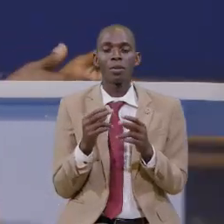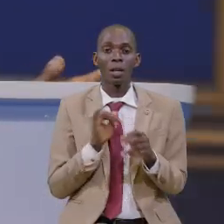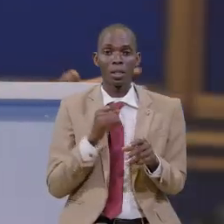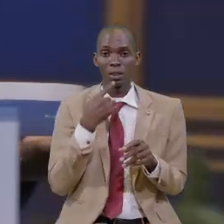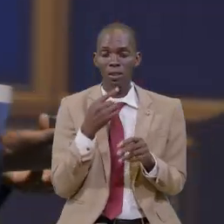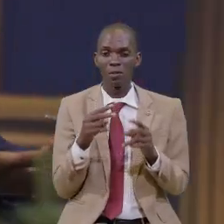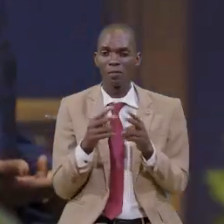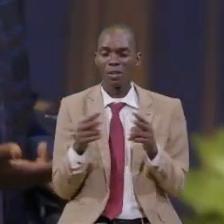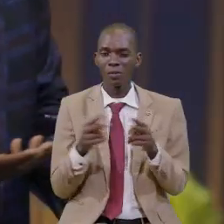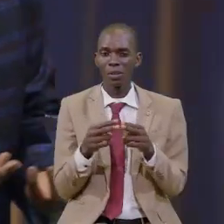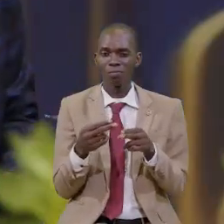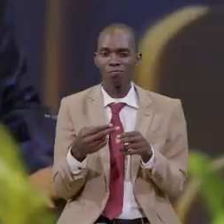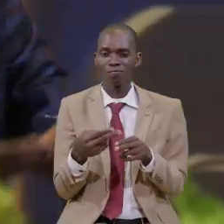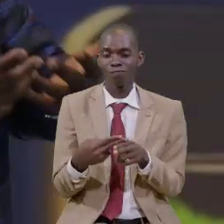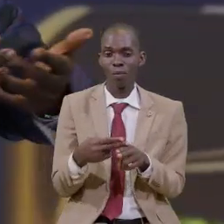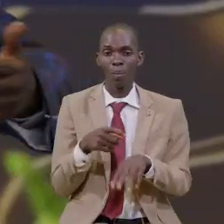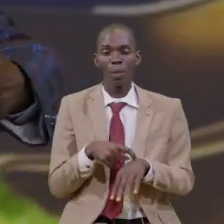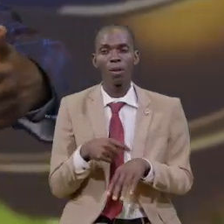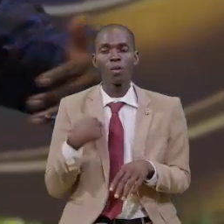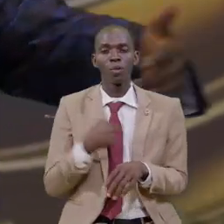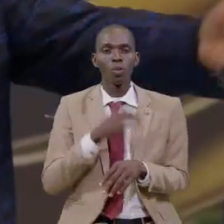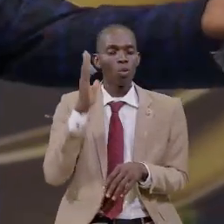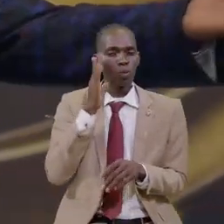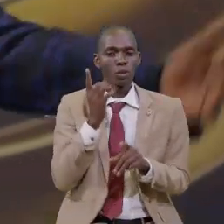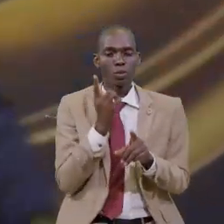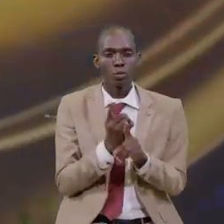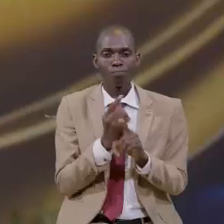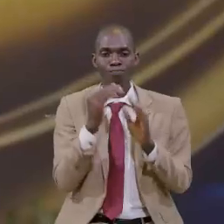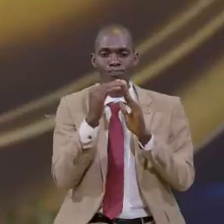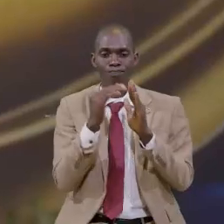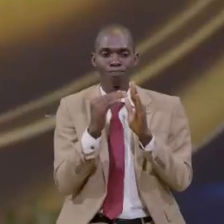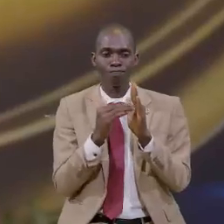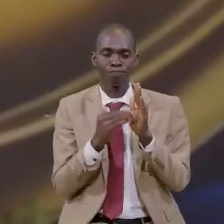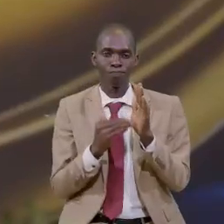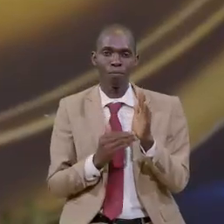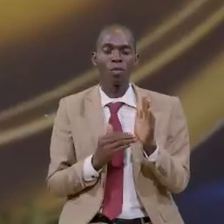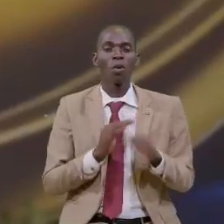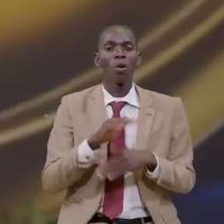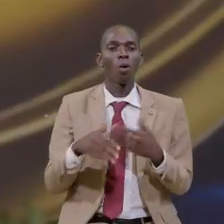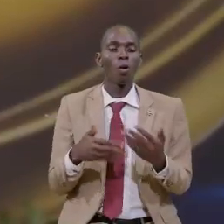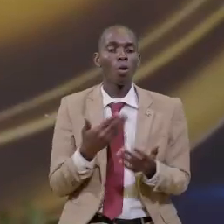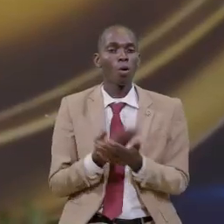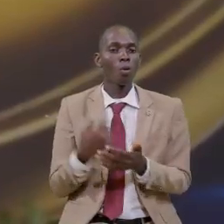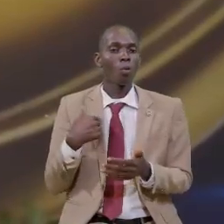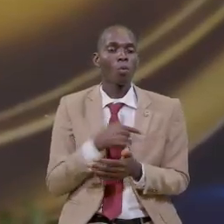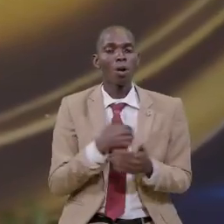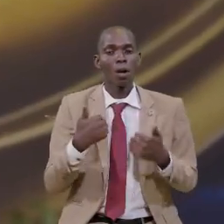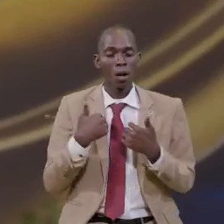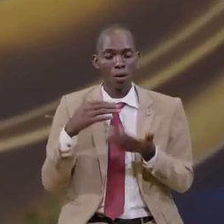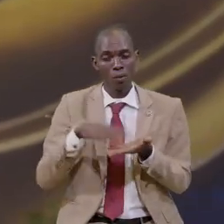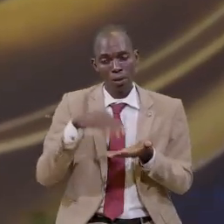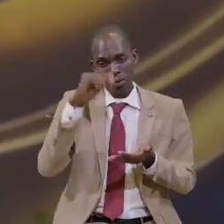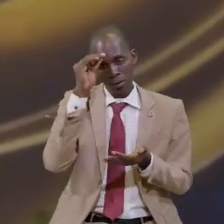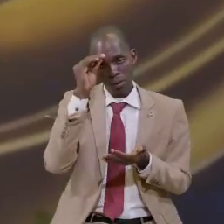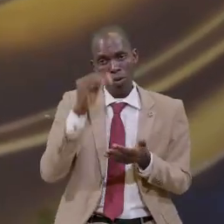just highlight. Now that we have heard all we have heard, and now that we have